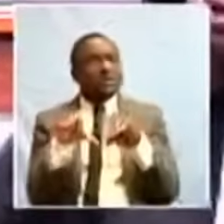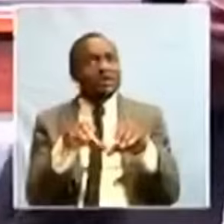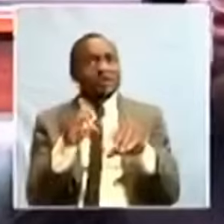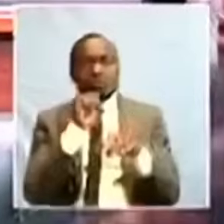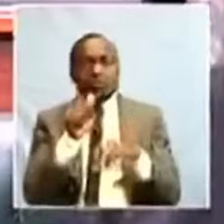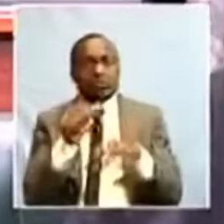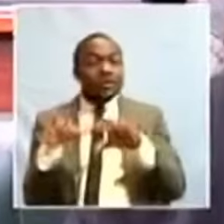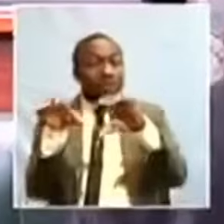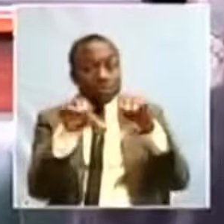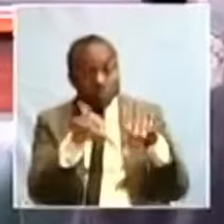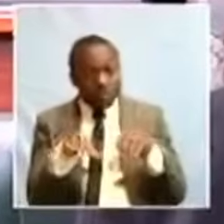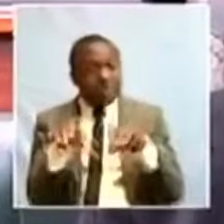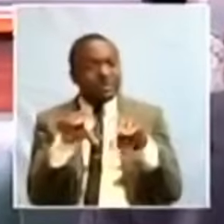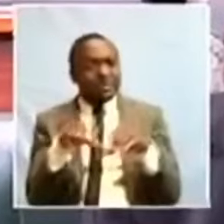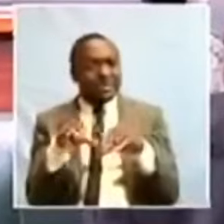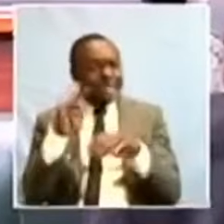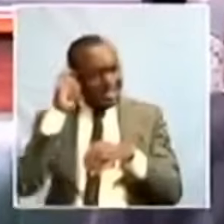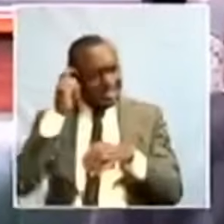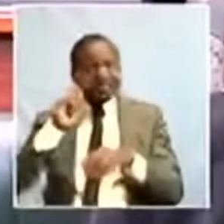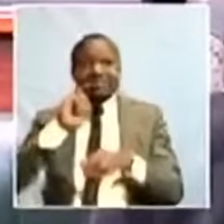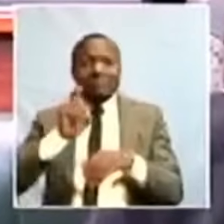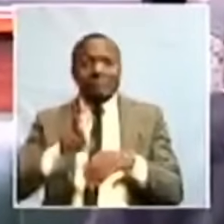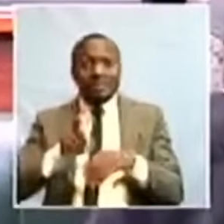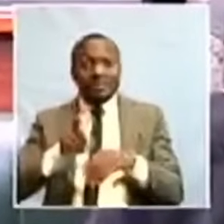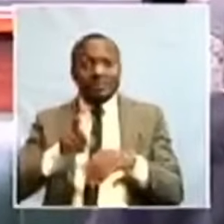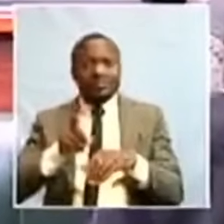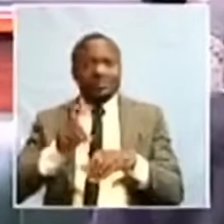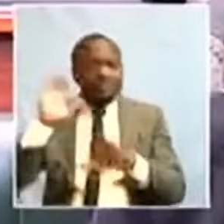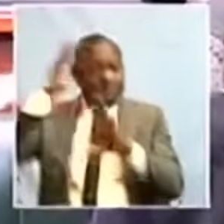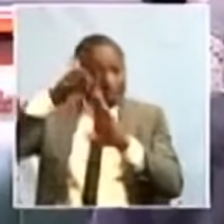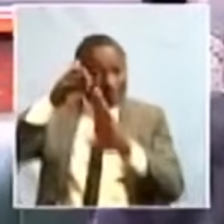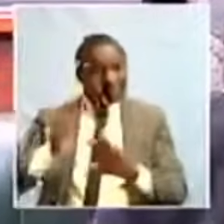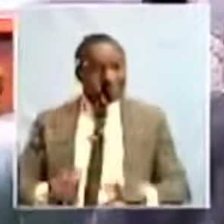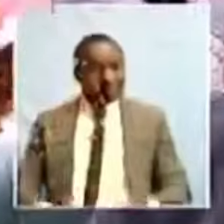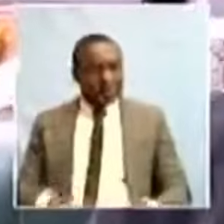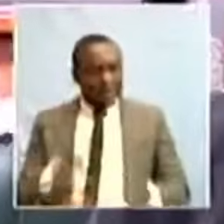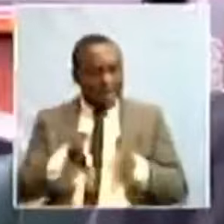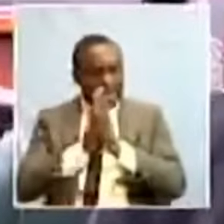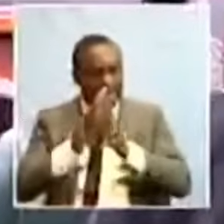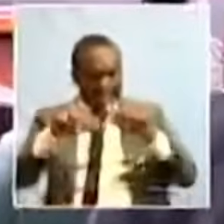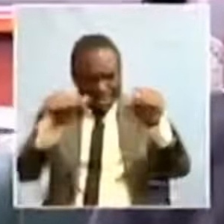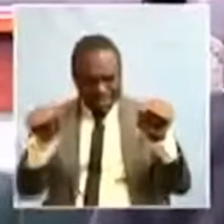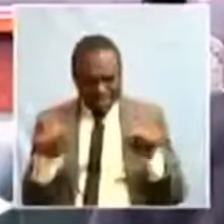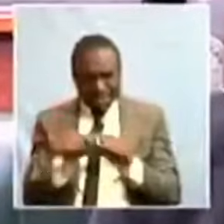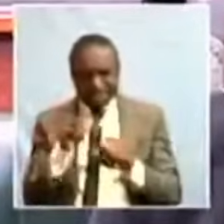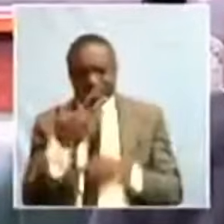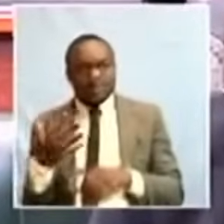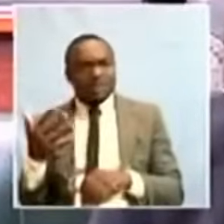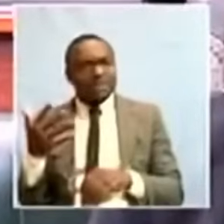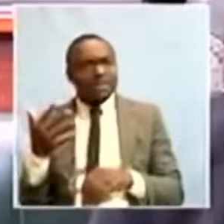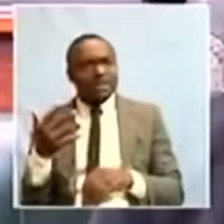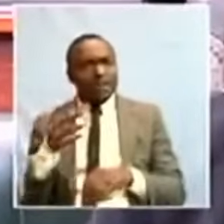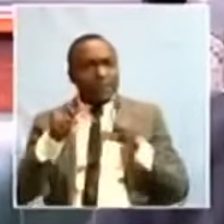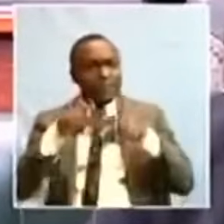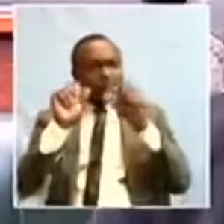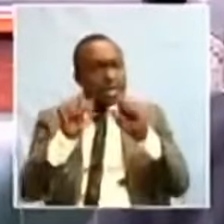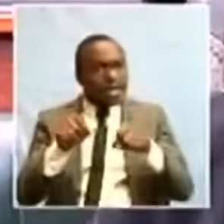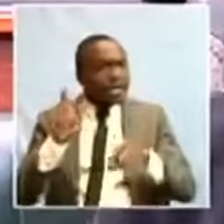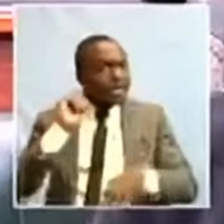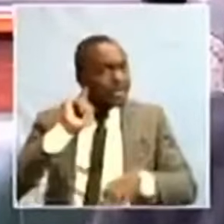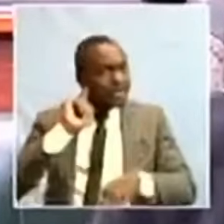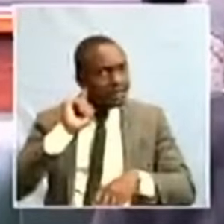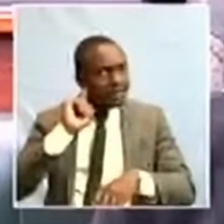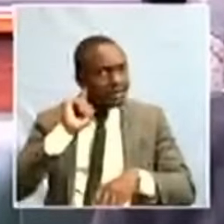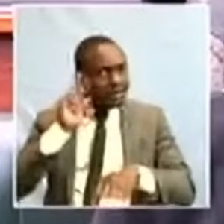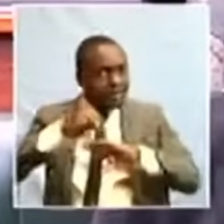not doing? I think you have to be specific, Madam. Asking general things just so that people can hear